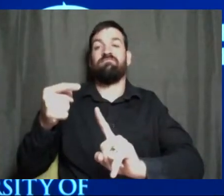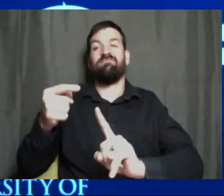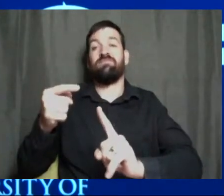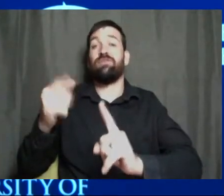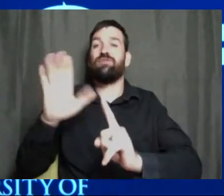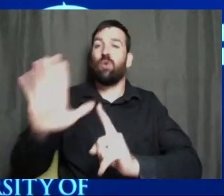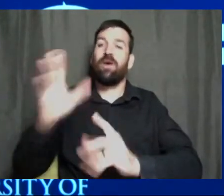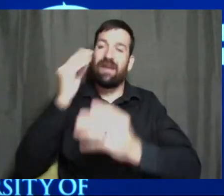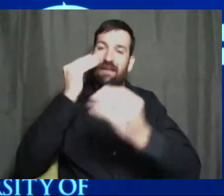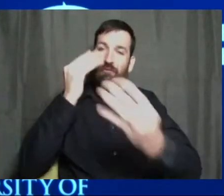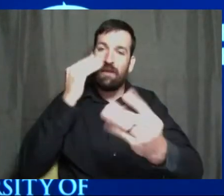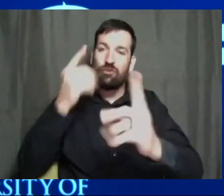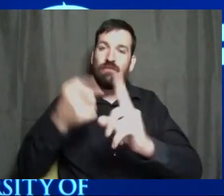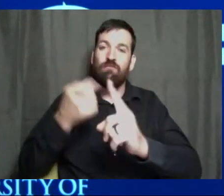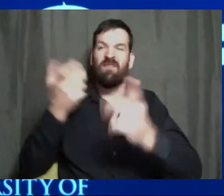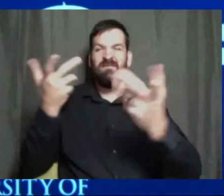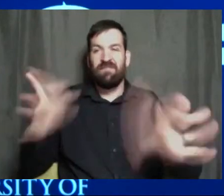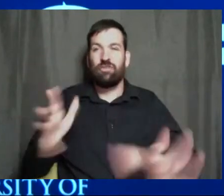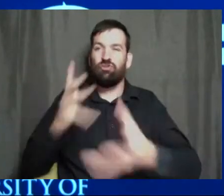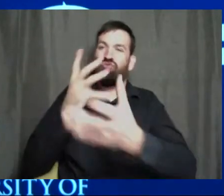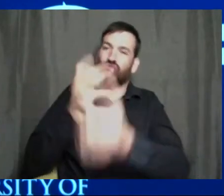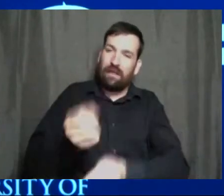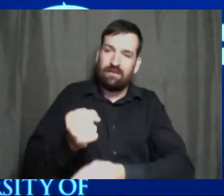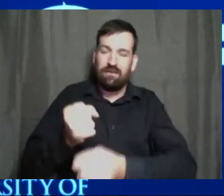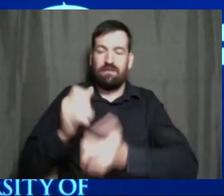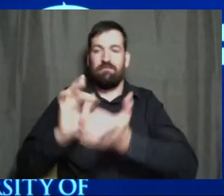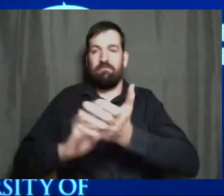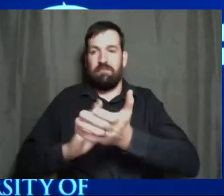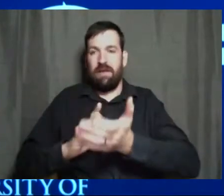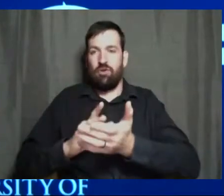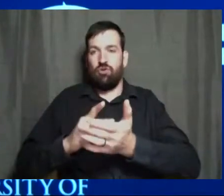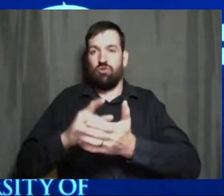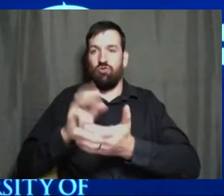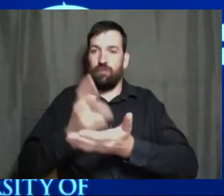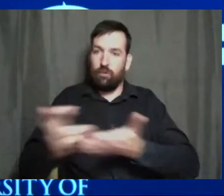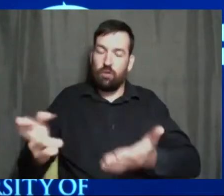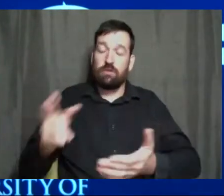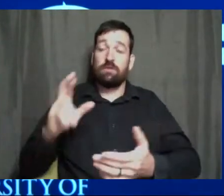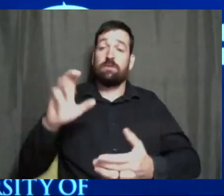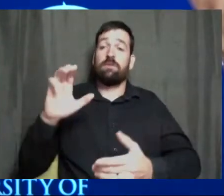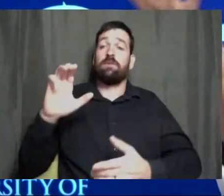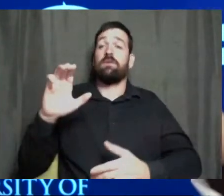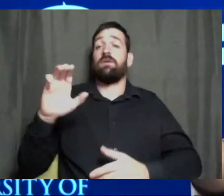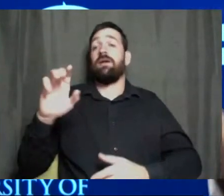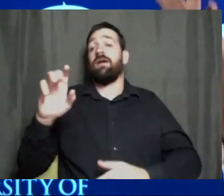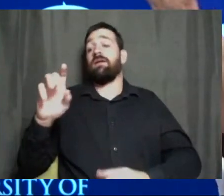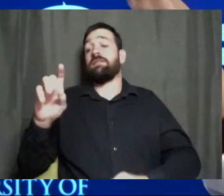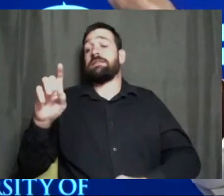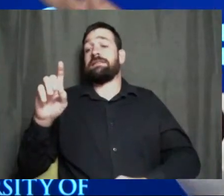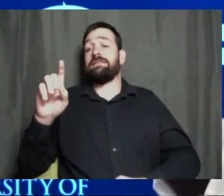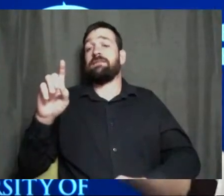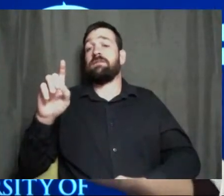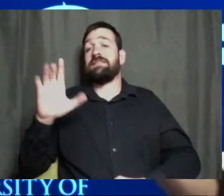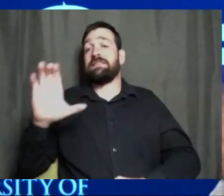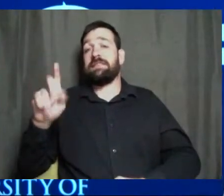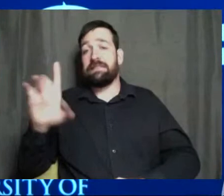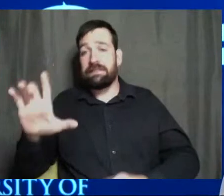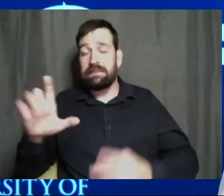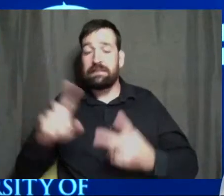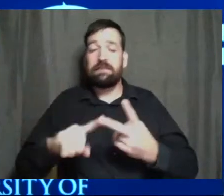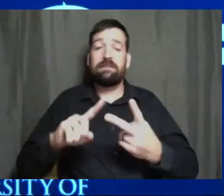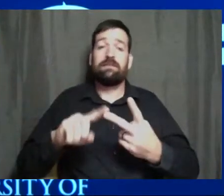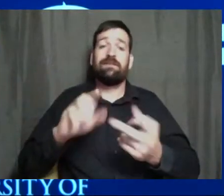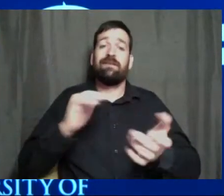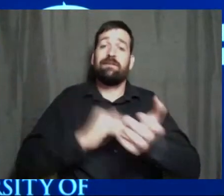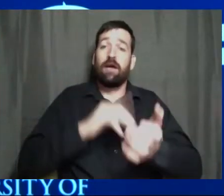trusted medical sources, the CDC website, the FDA website, KU's website, Dogs Who Care, or COVID